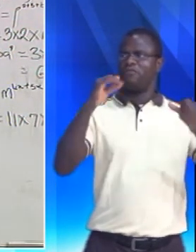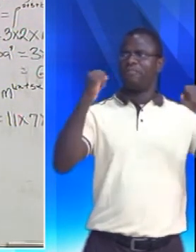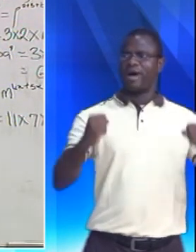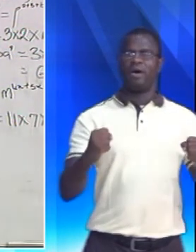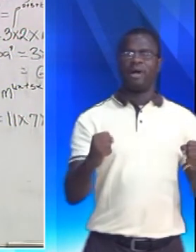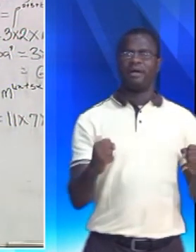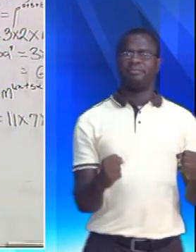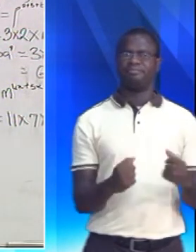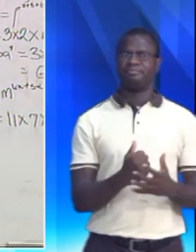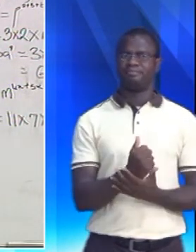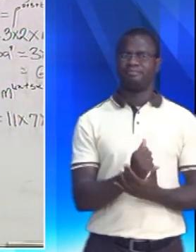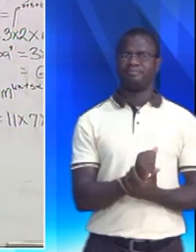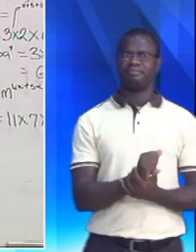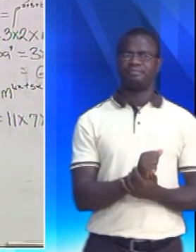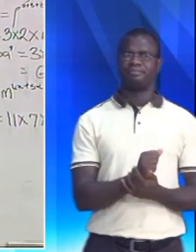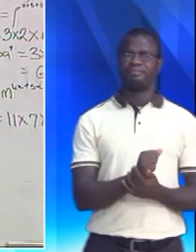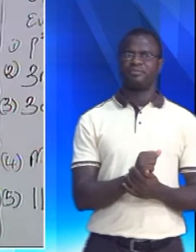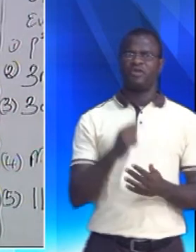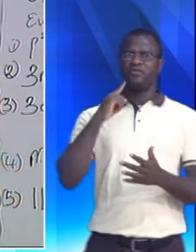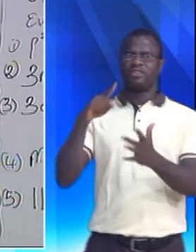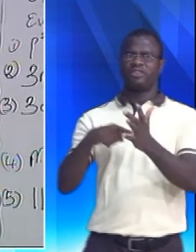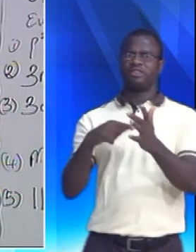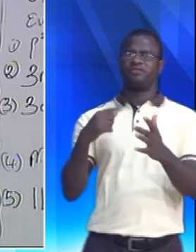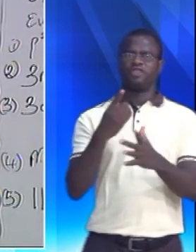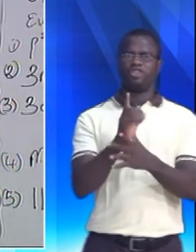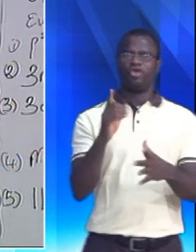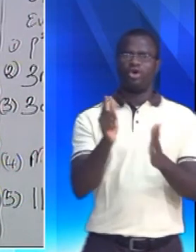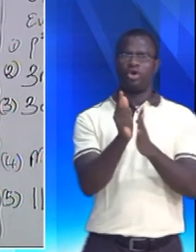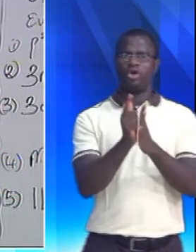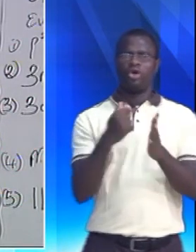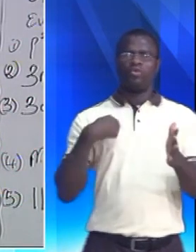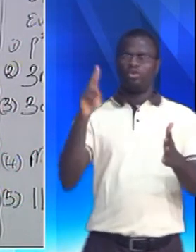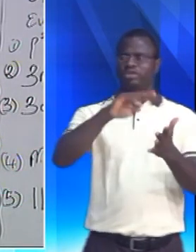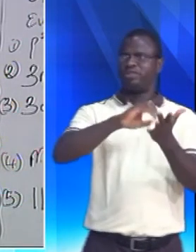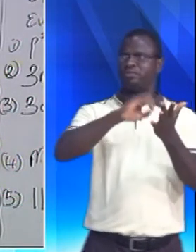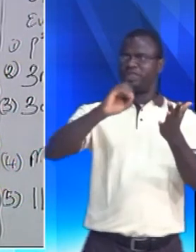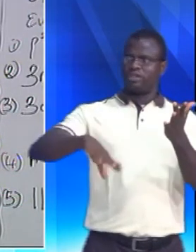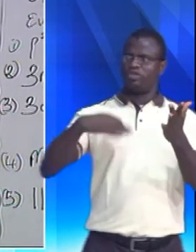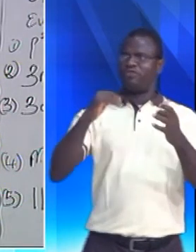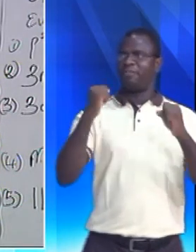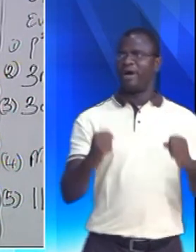variable. Now, if we are asked to simplify,